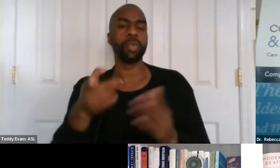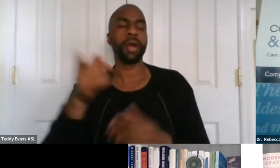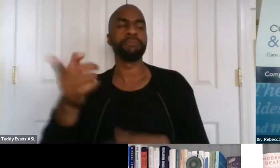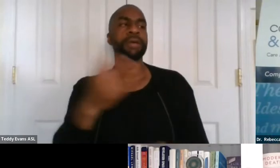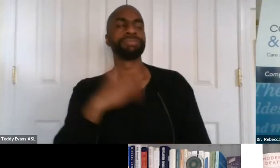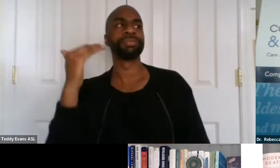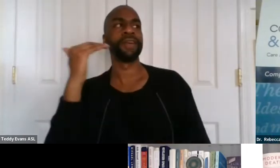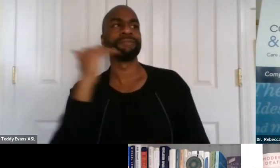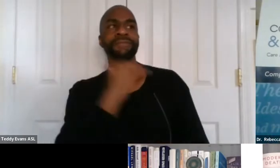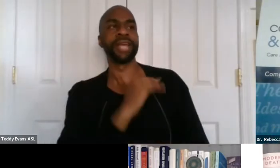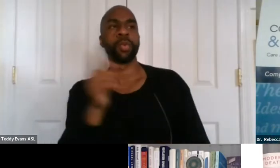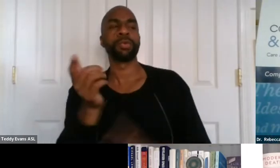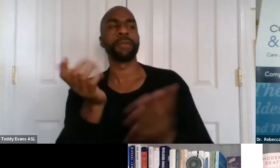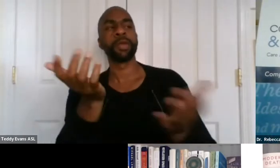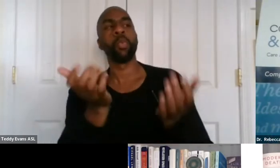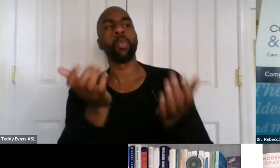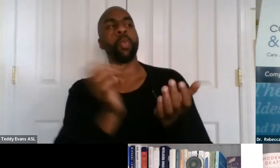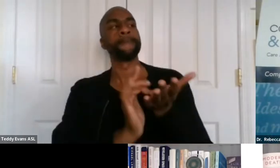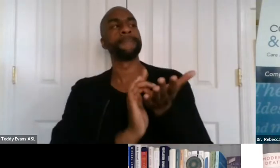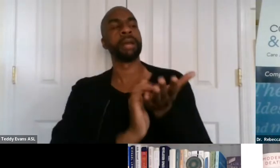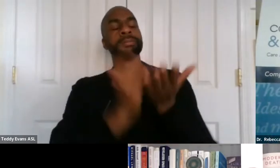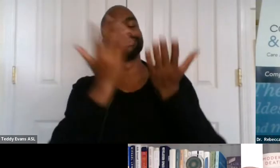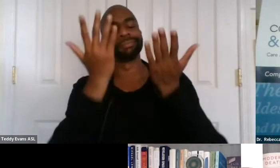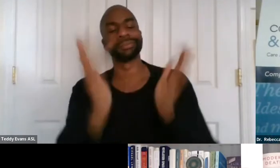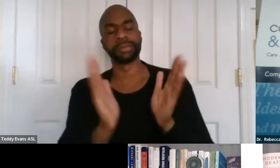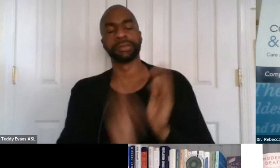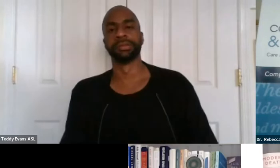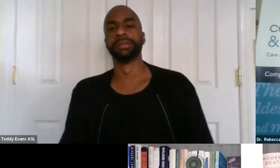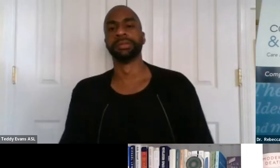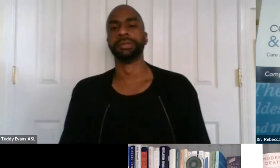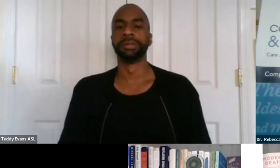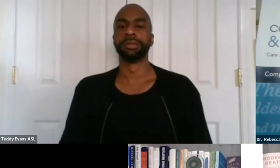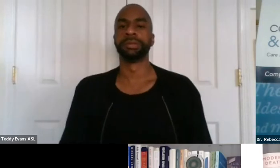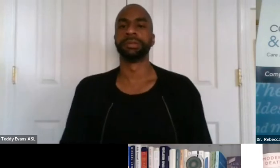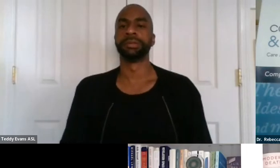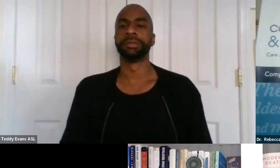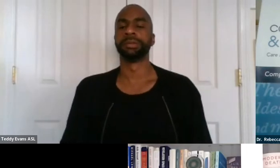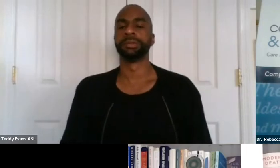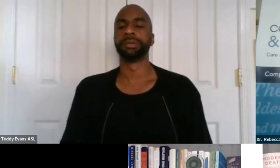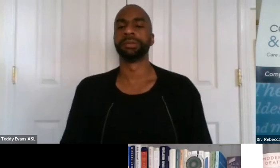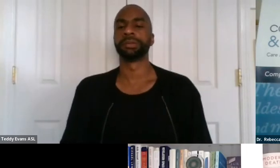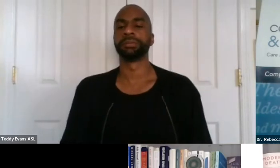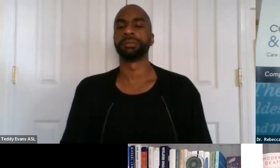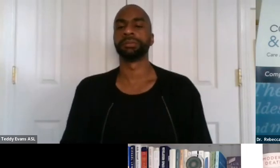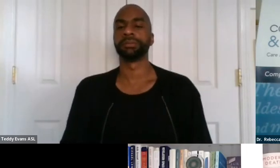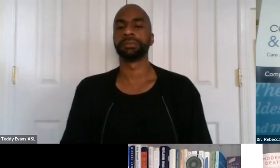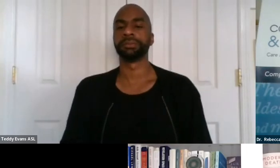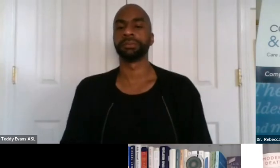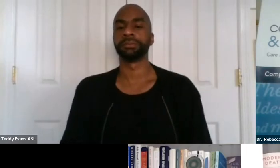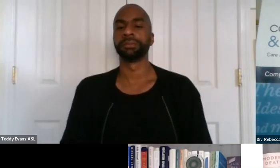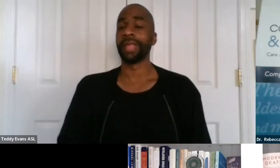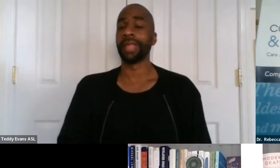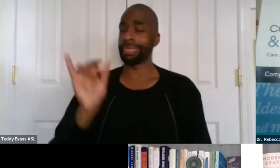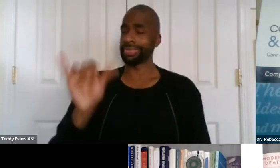some type of drugs. And so, and the last thing that the reason why our understanding of pain has been